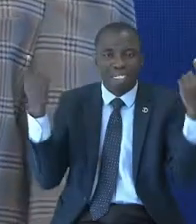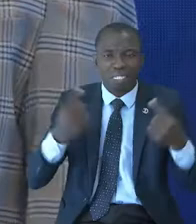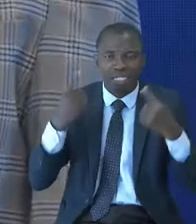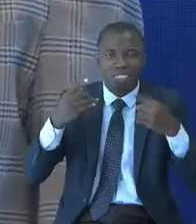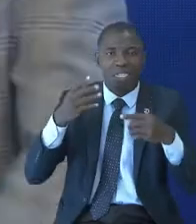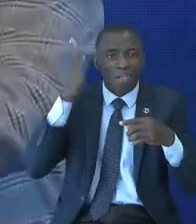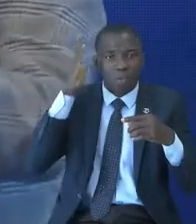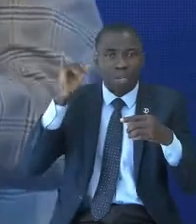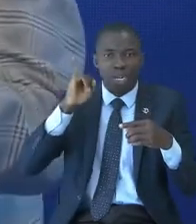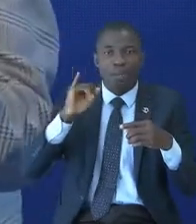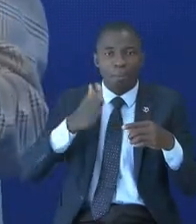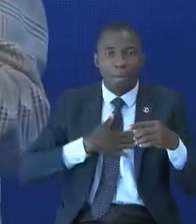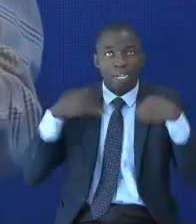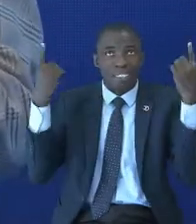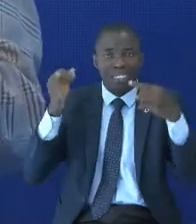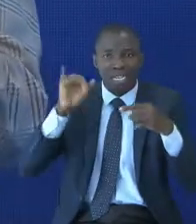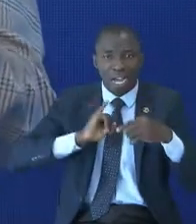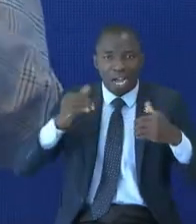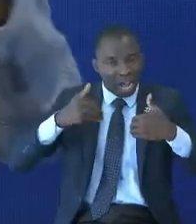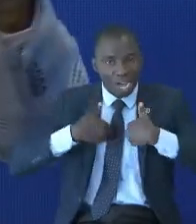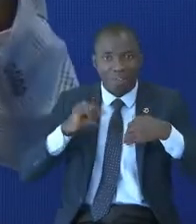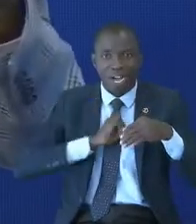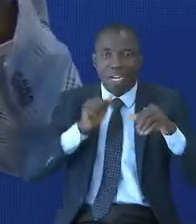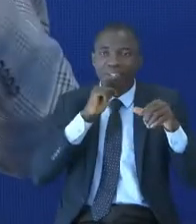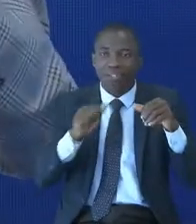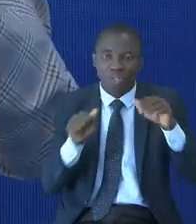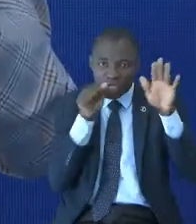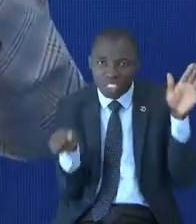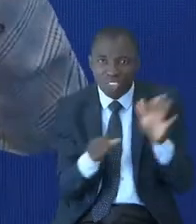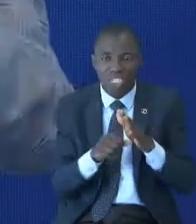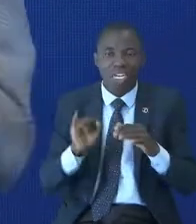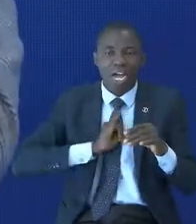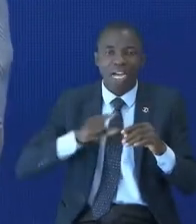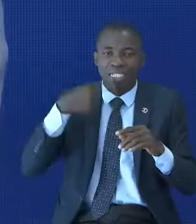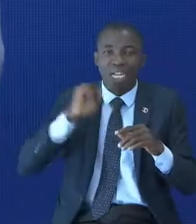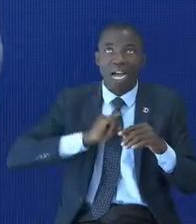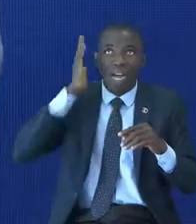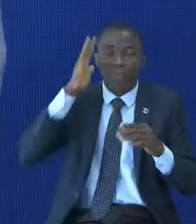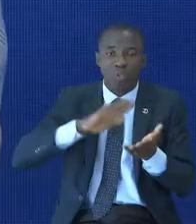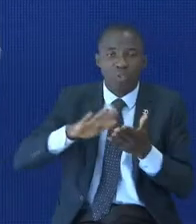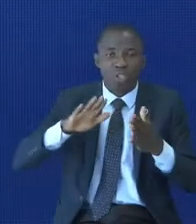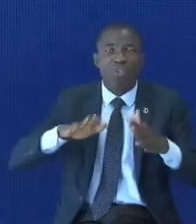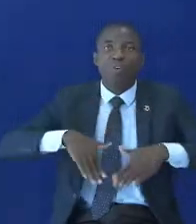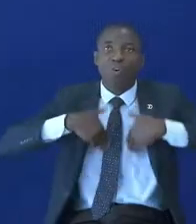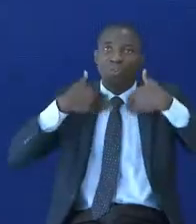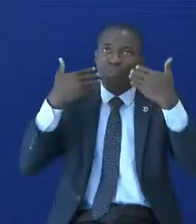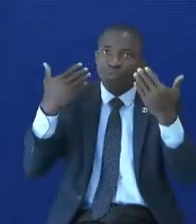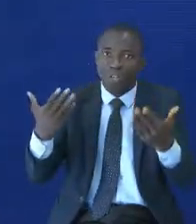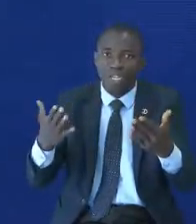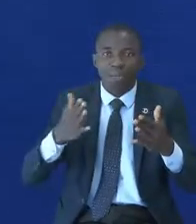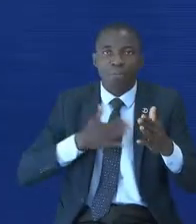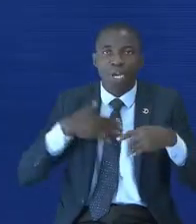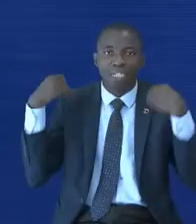I not hid. I said, I will confess my transgressions unto